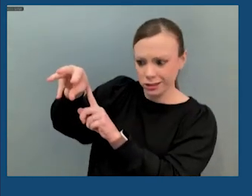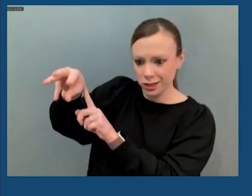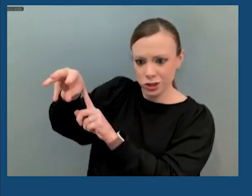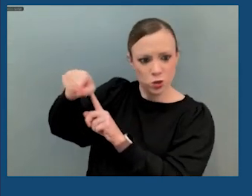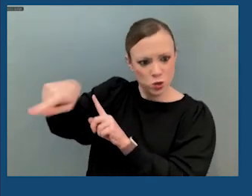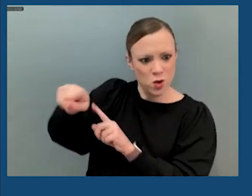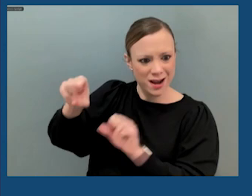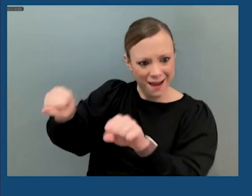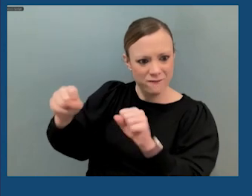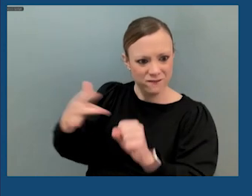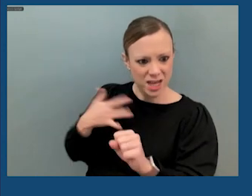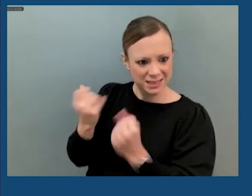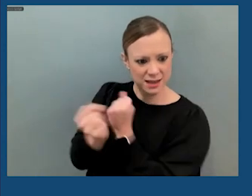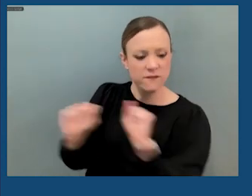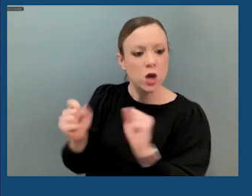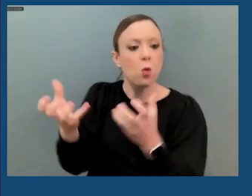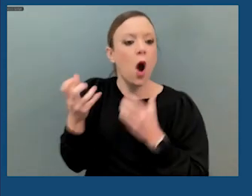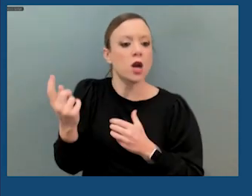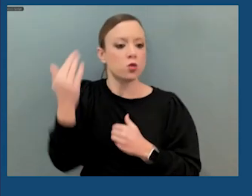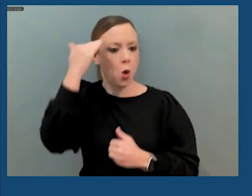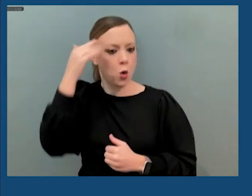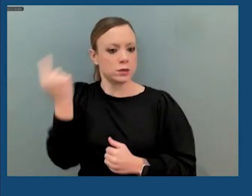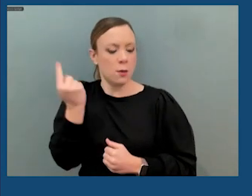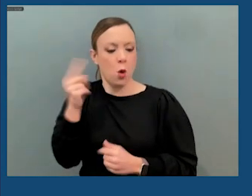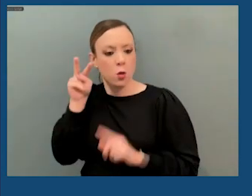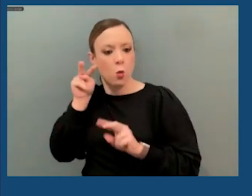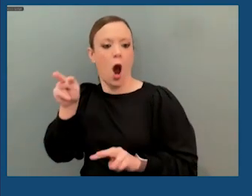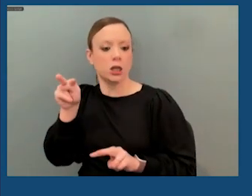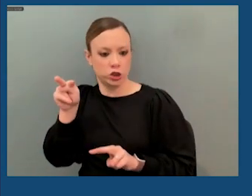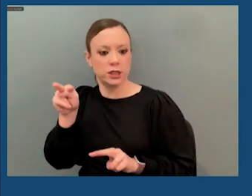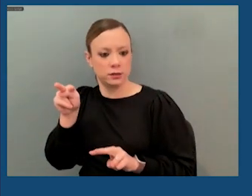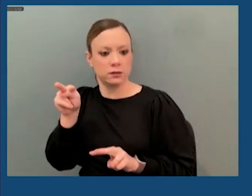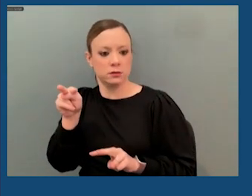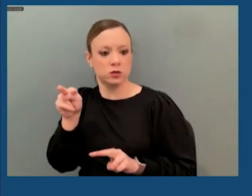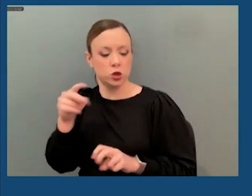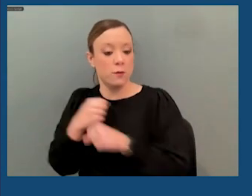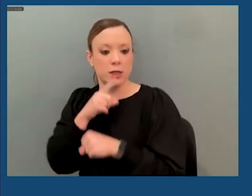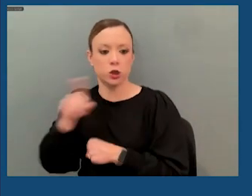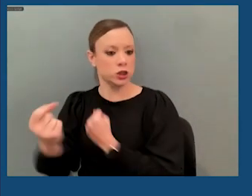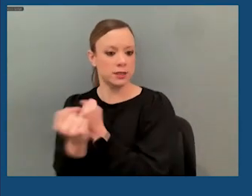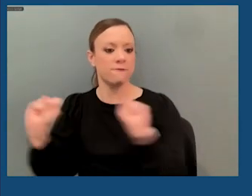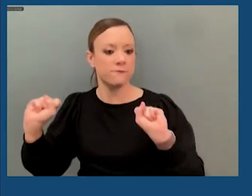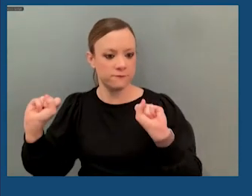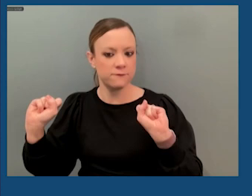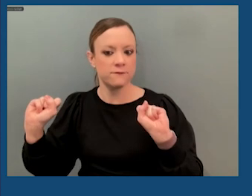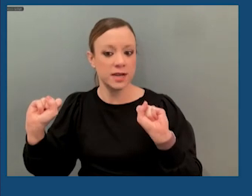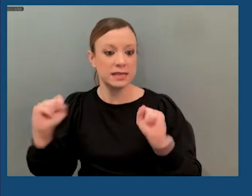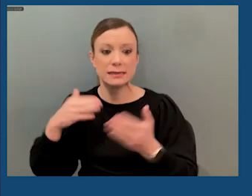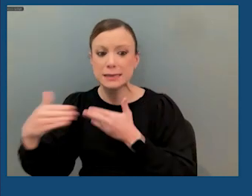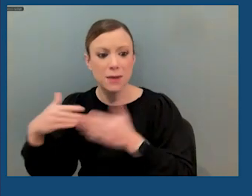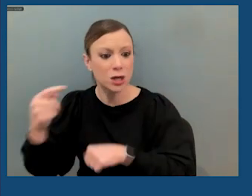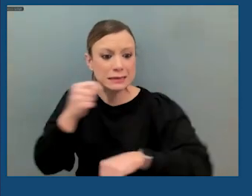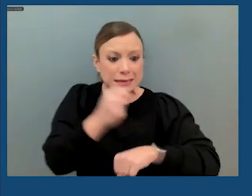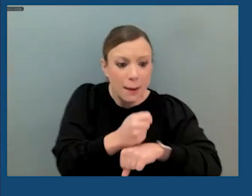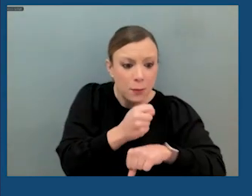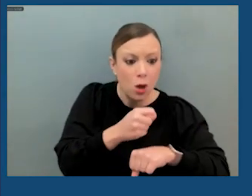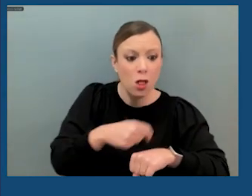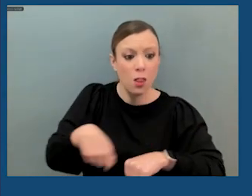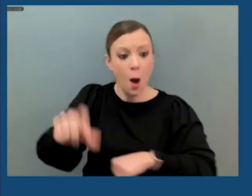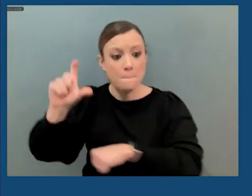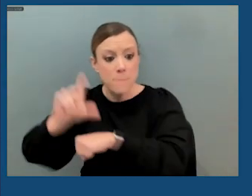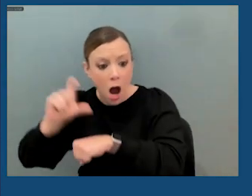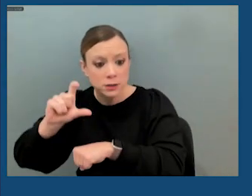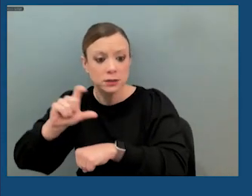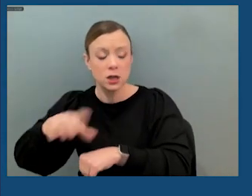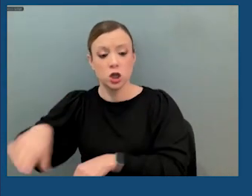and monitor the situation so they wouldn't be subject to it. Whether it's a temple, a mosque, a